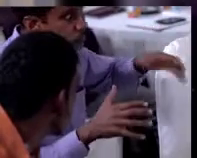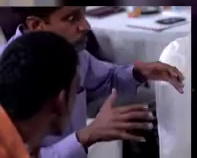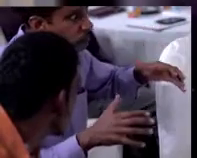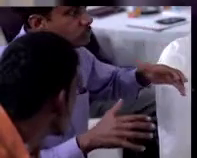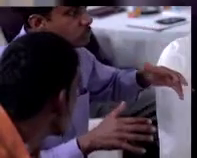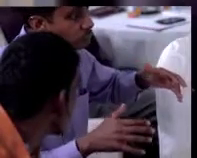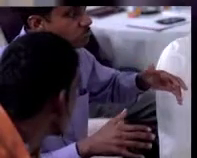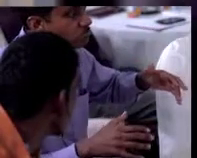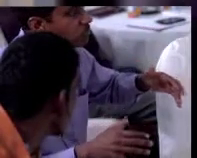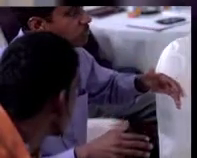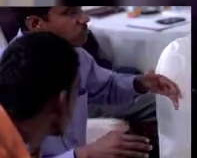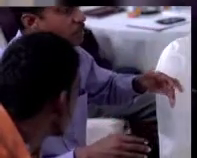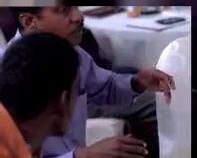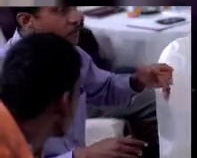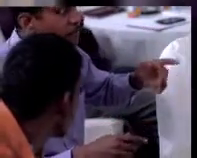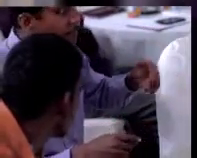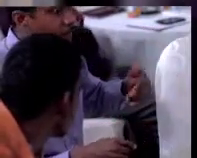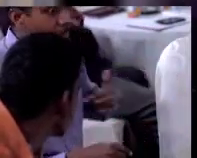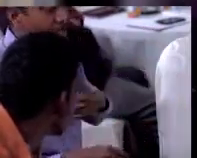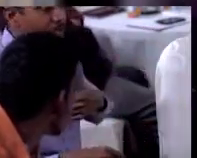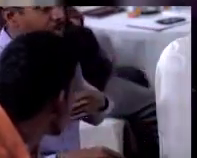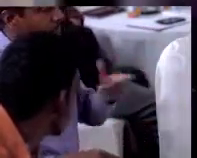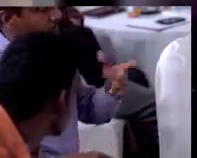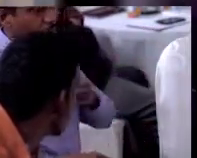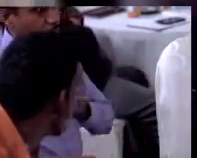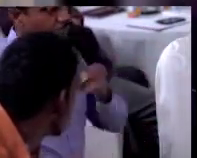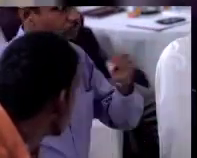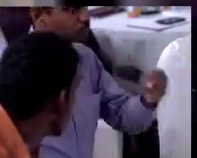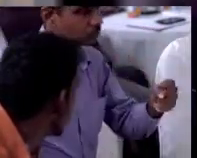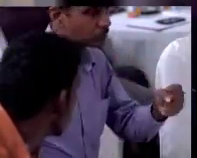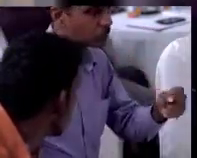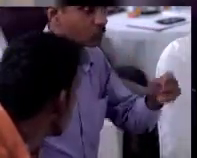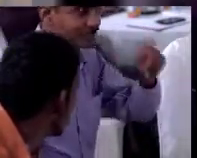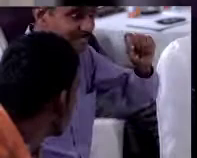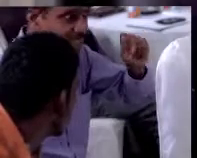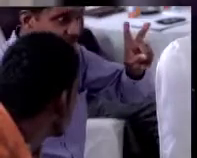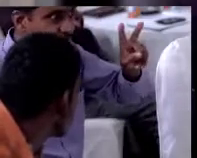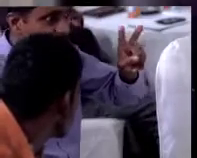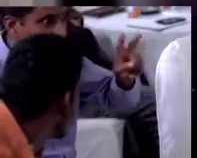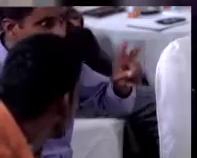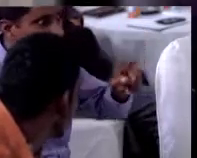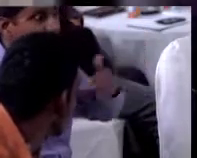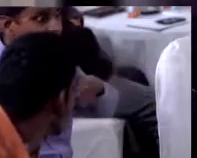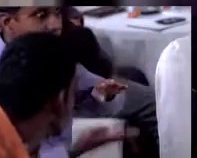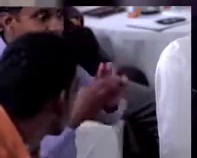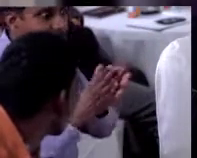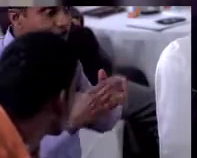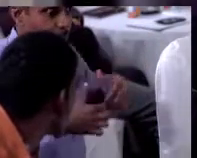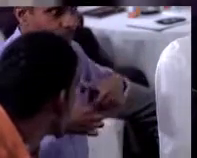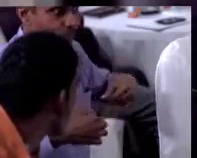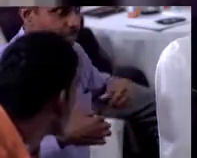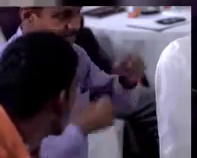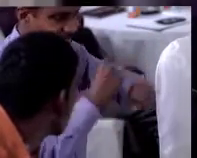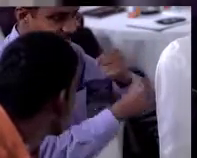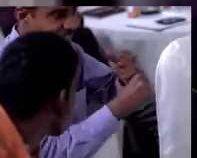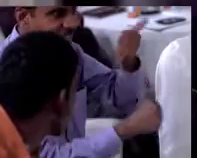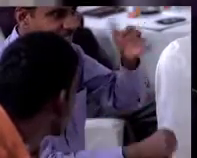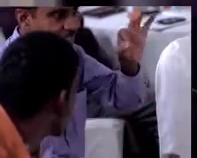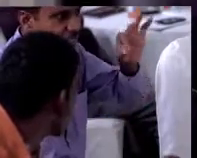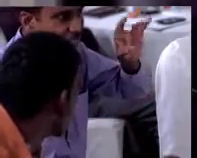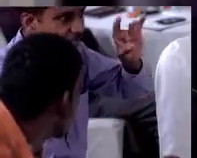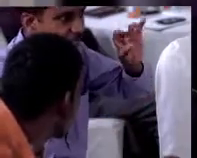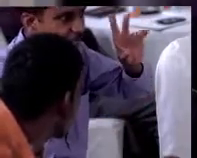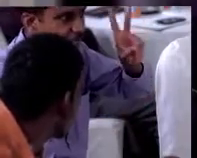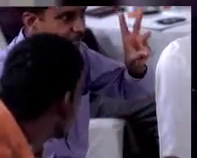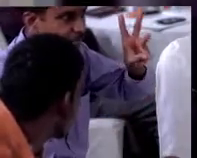body, and Banyan covered it, and they threw me because of my articulateness on television. I became a brand.